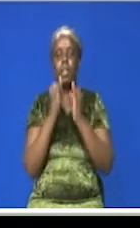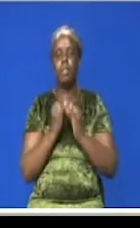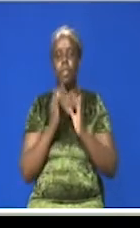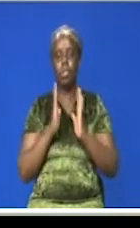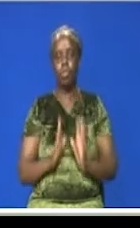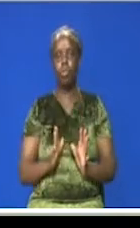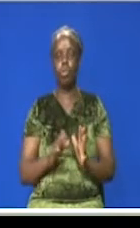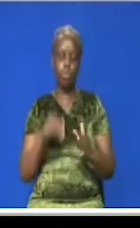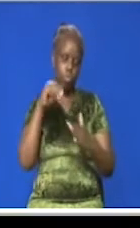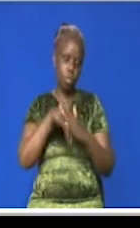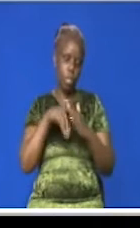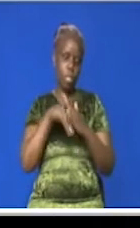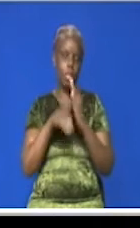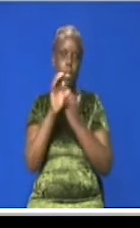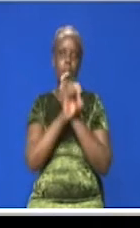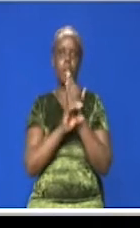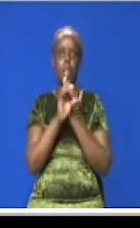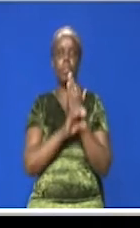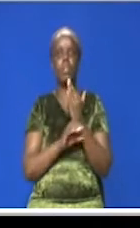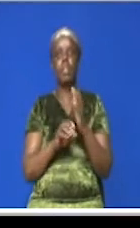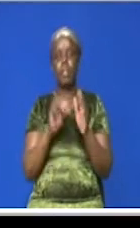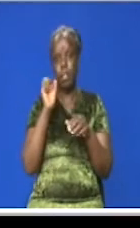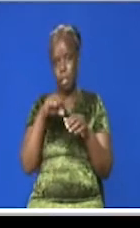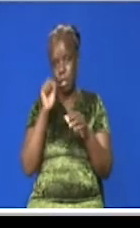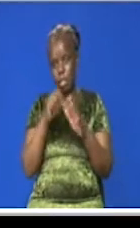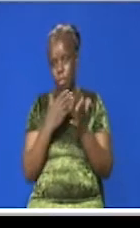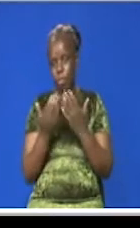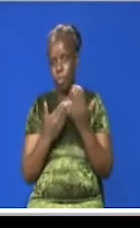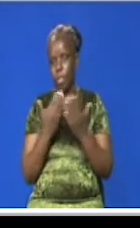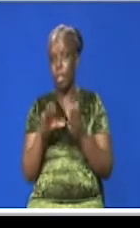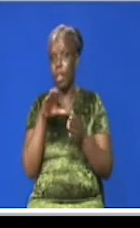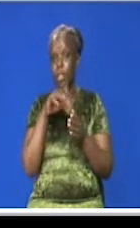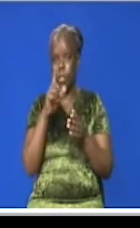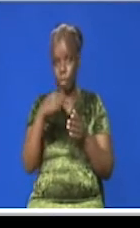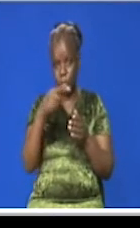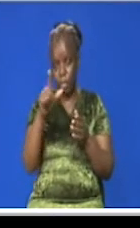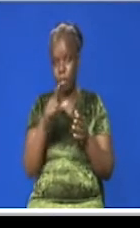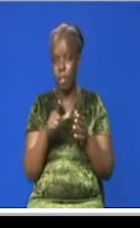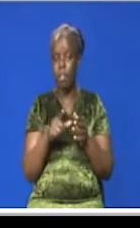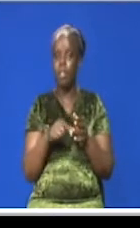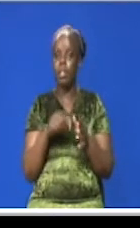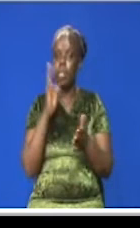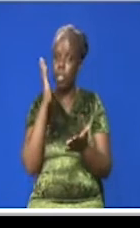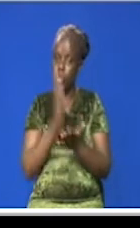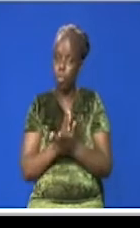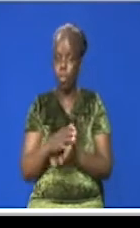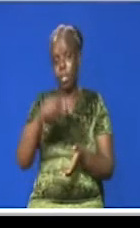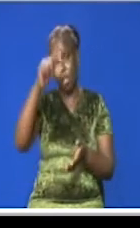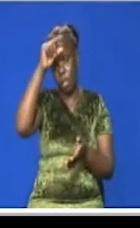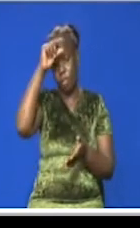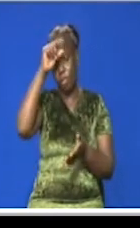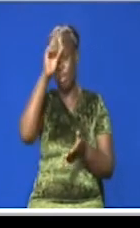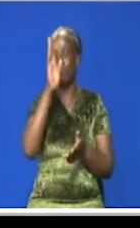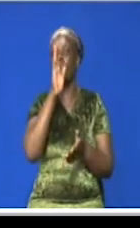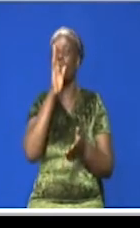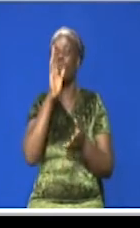the country. Yes, you may ask yourself, does the government really